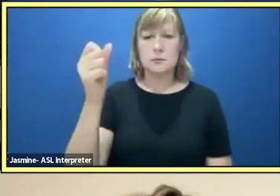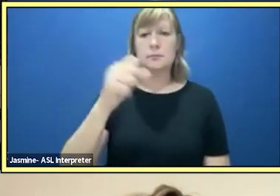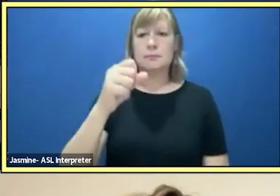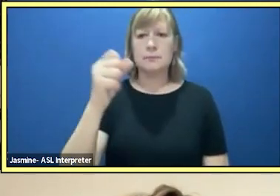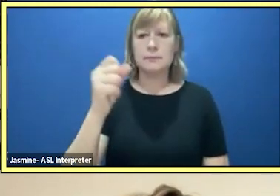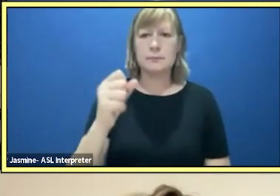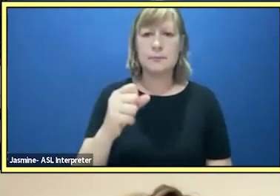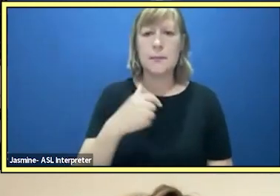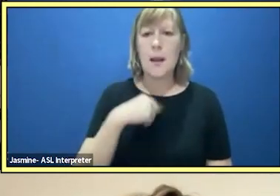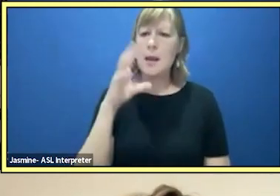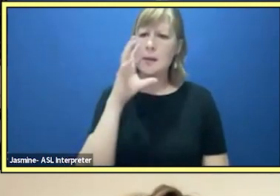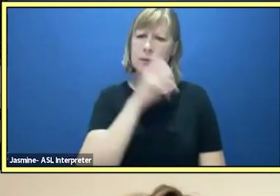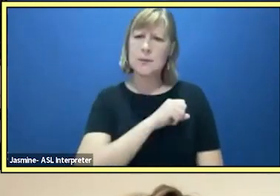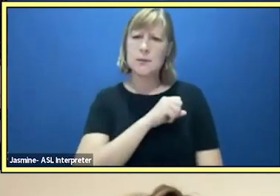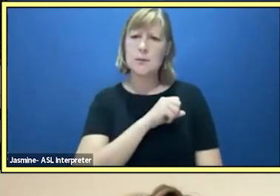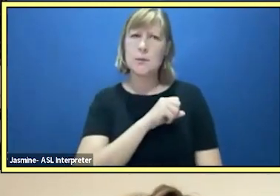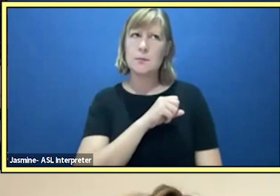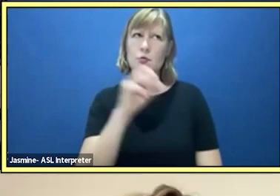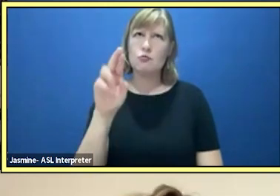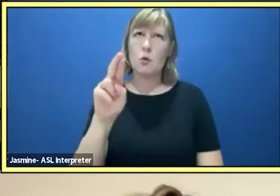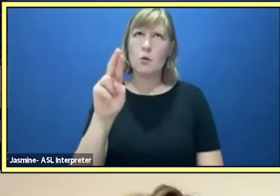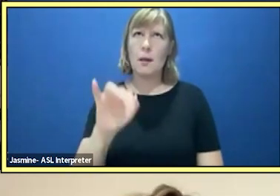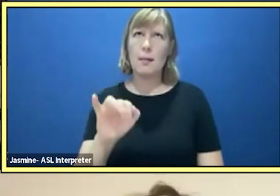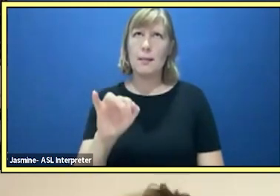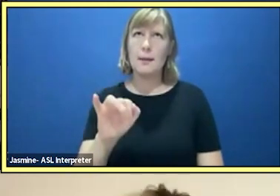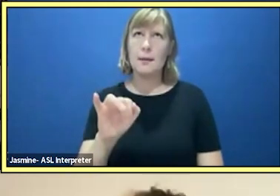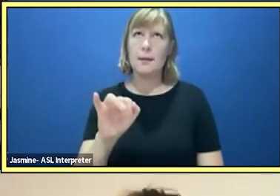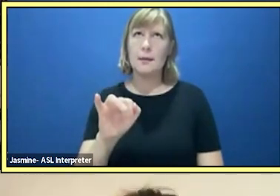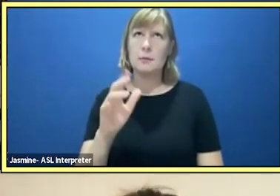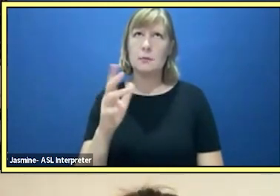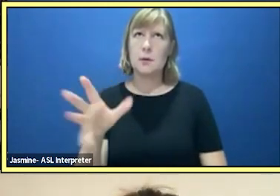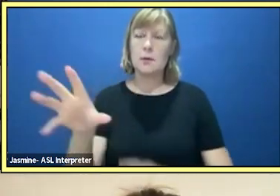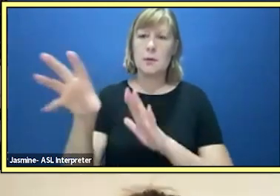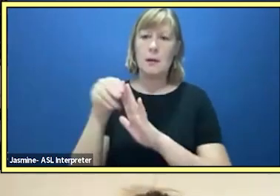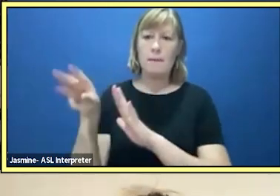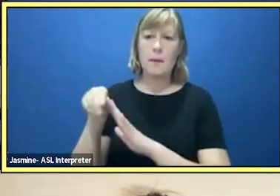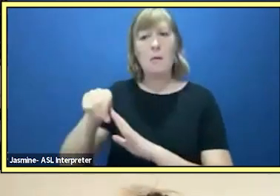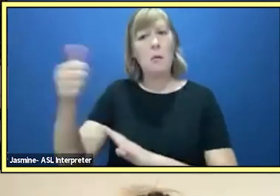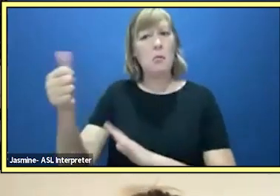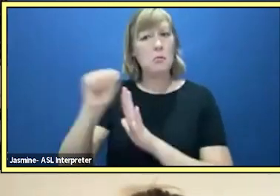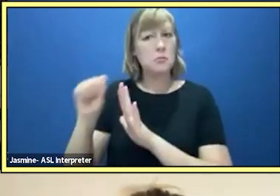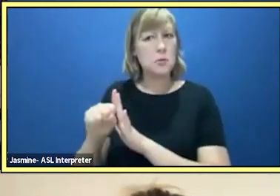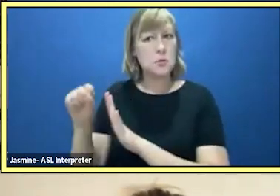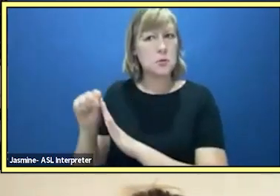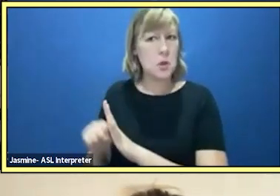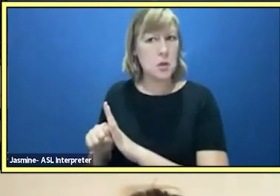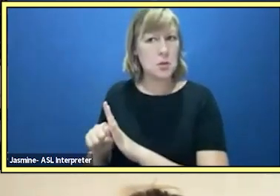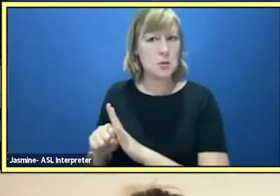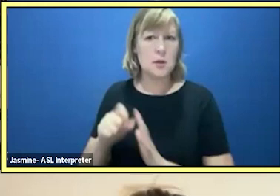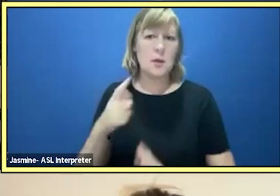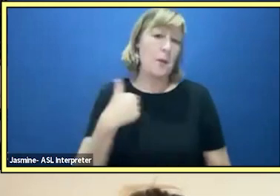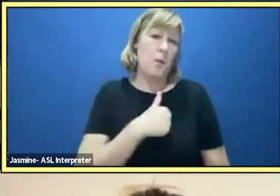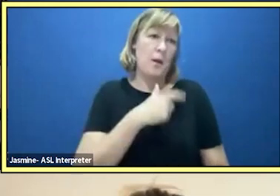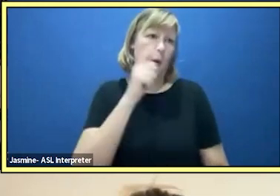best practices that Rhode Island can, from other states, that Rhode Island can don't have to reinvent the wheel and